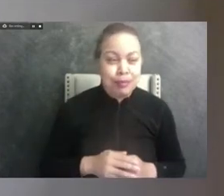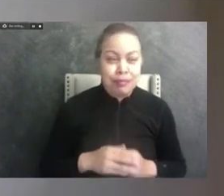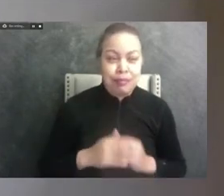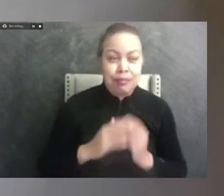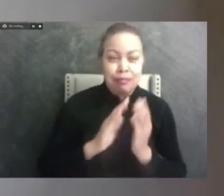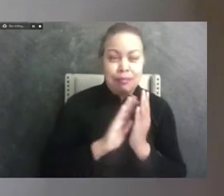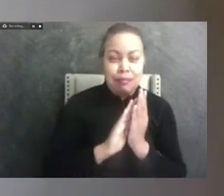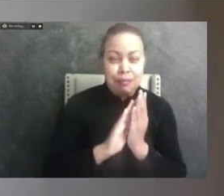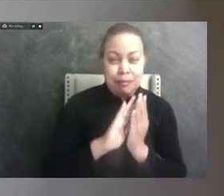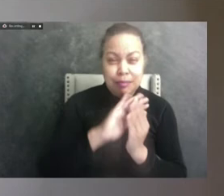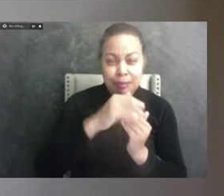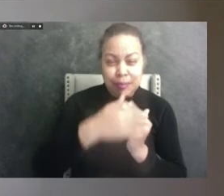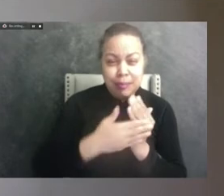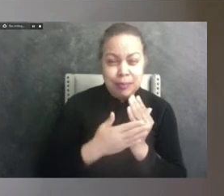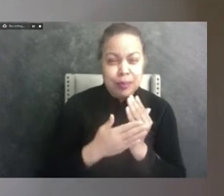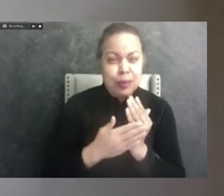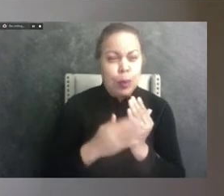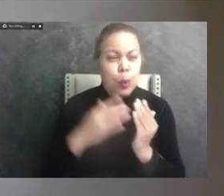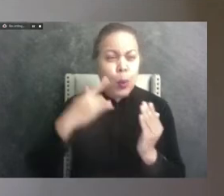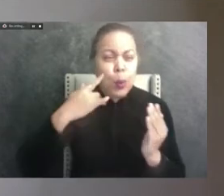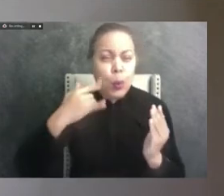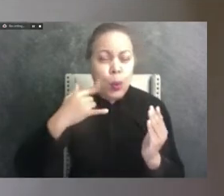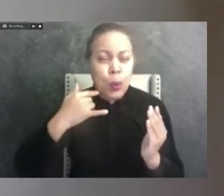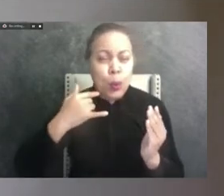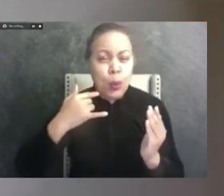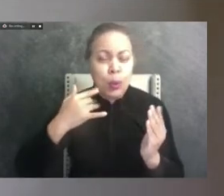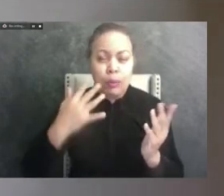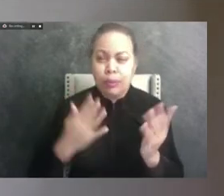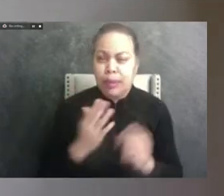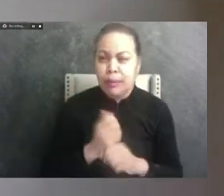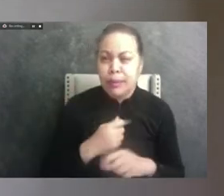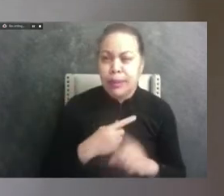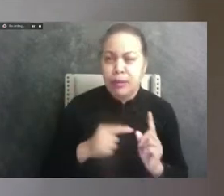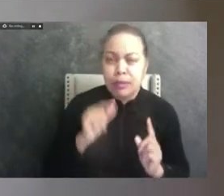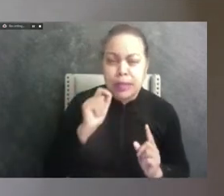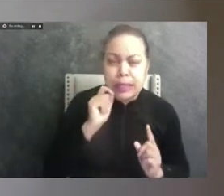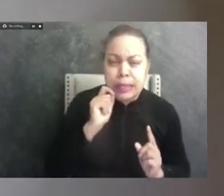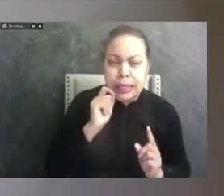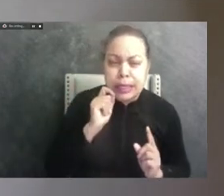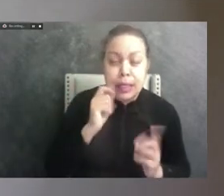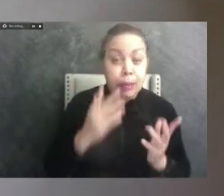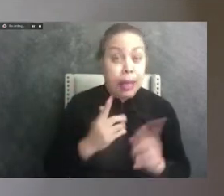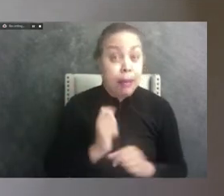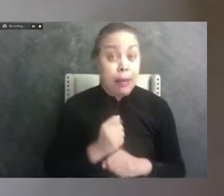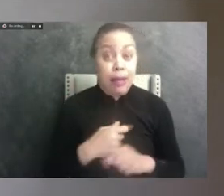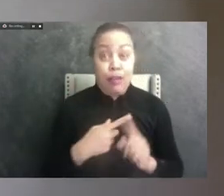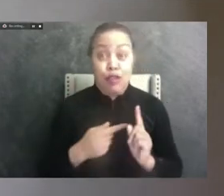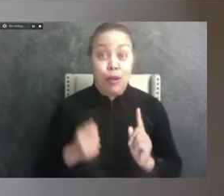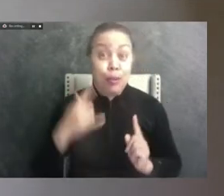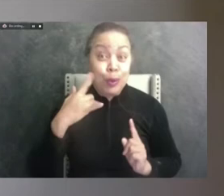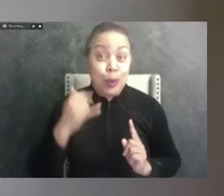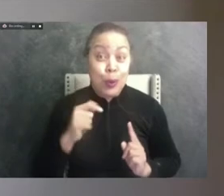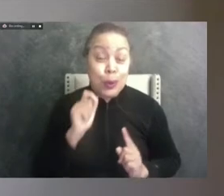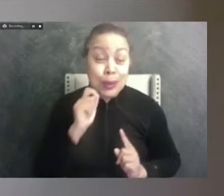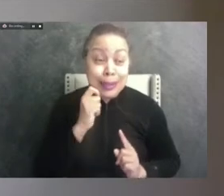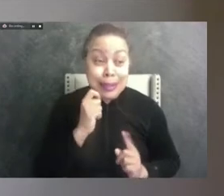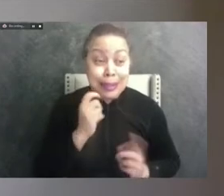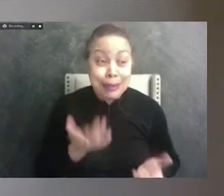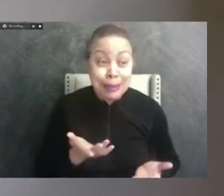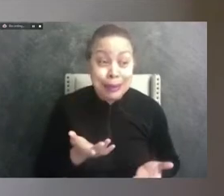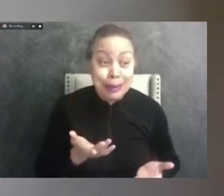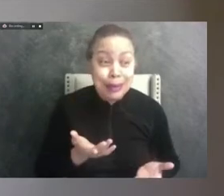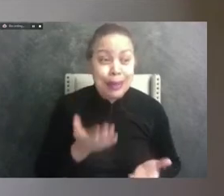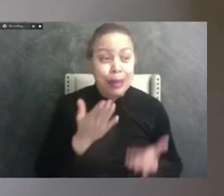Covers made of gold, or skin, or golden skin,